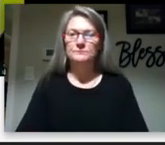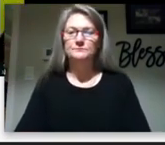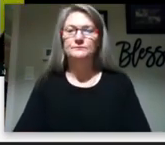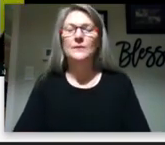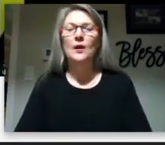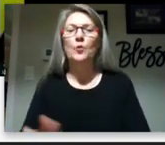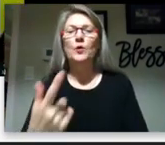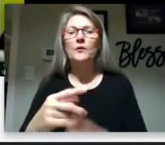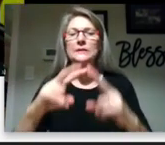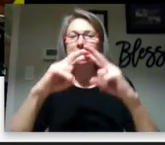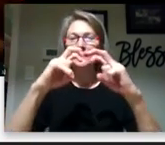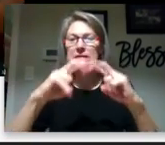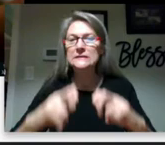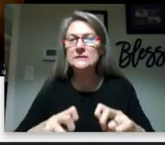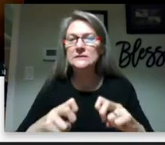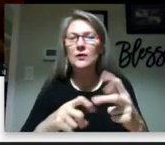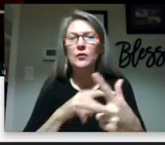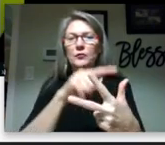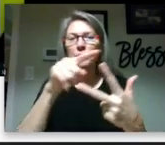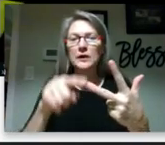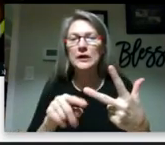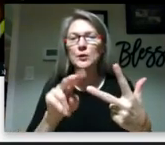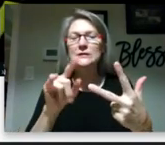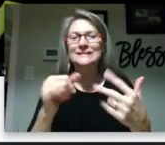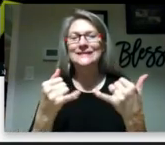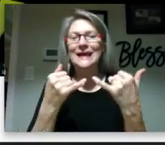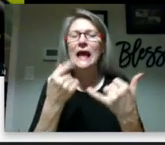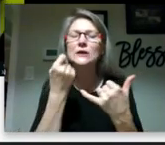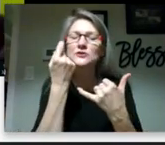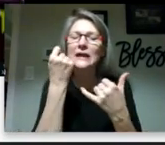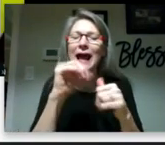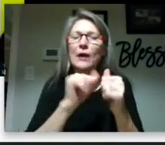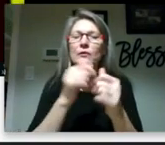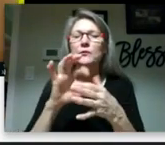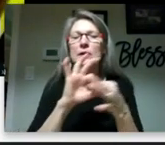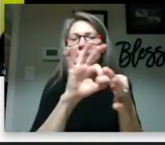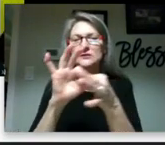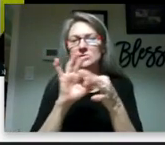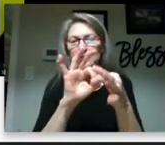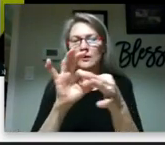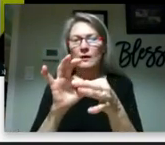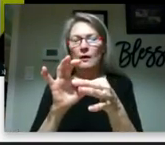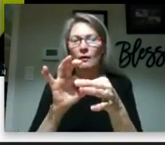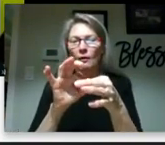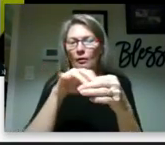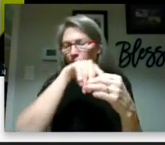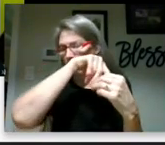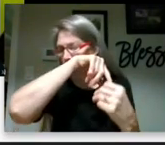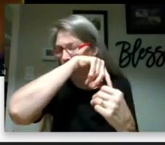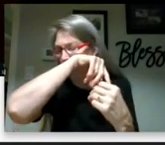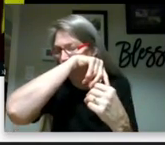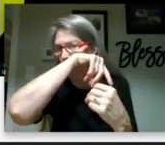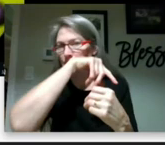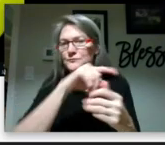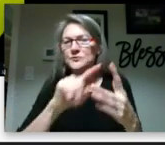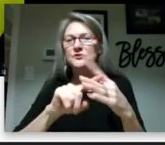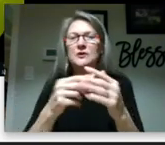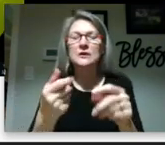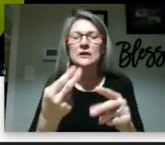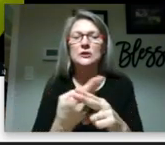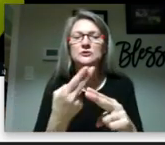So we're going to be digging deeper into these three units today and really understanding how they all relate to each other. We're going to start off by using